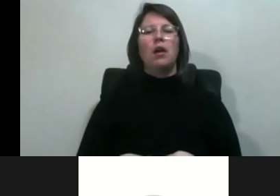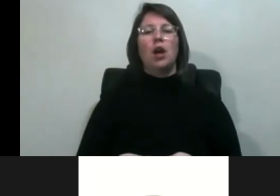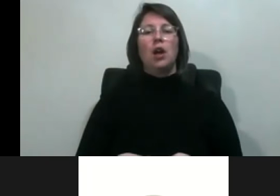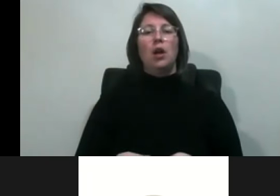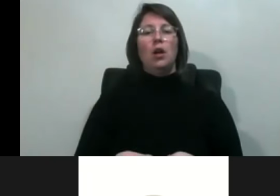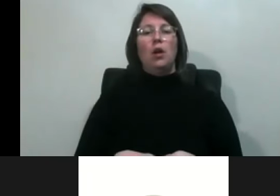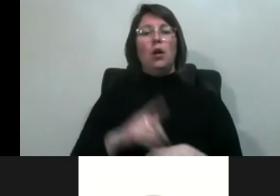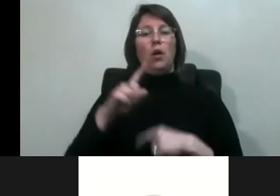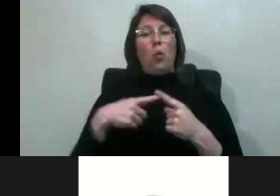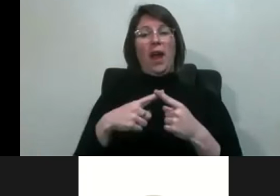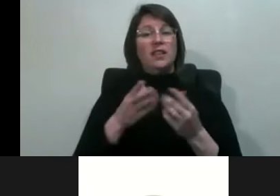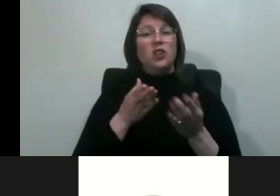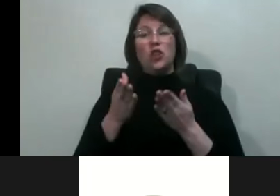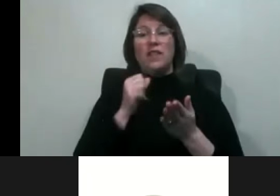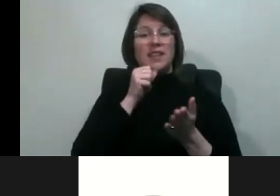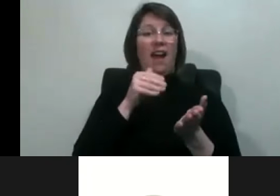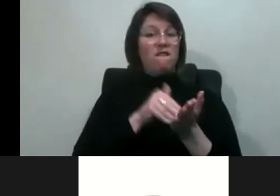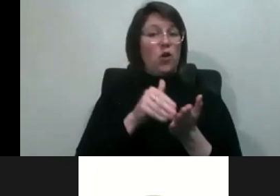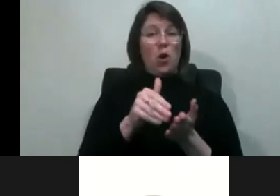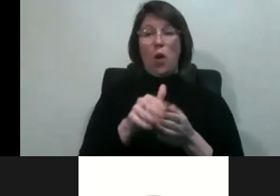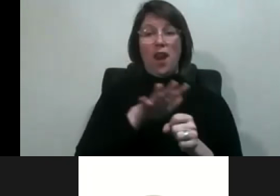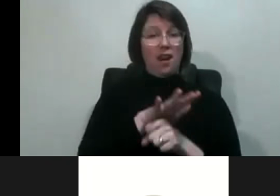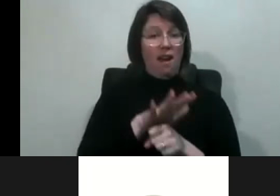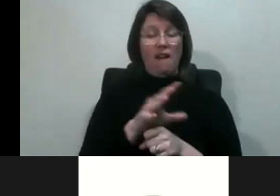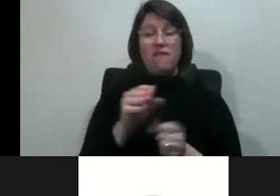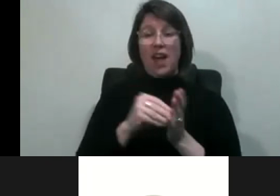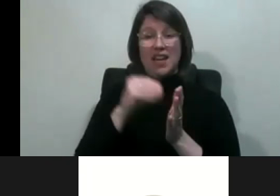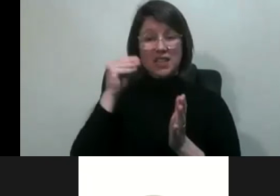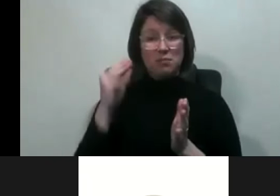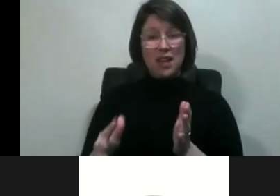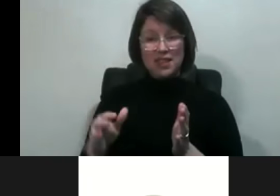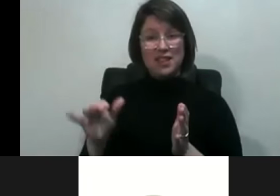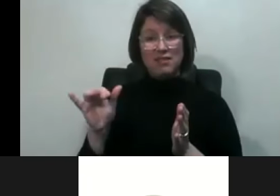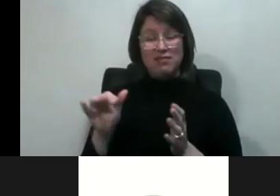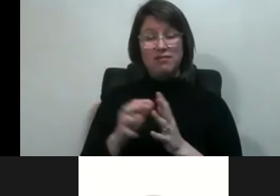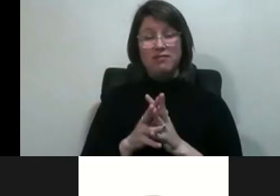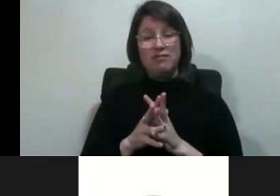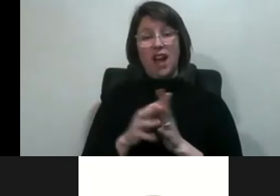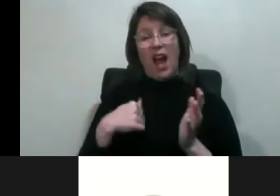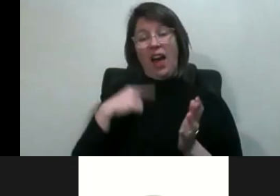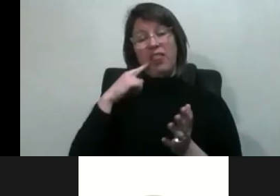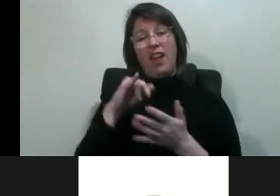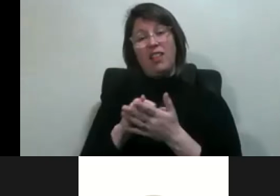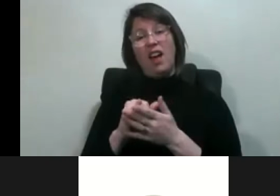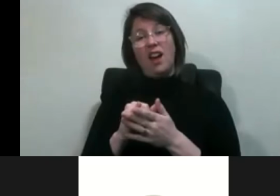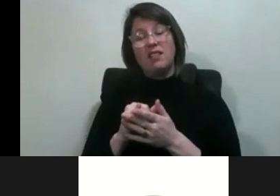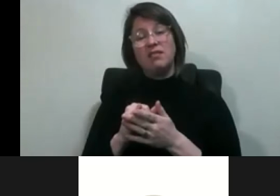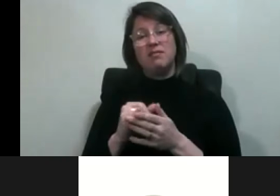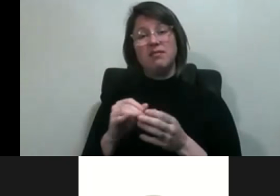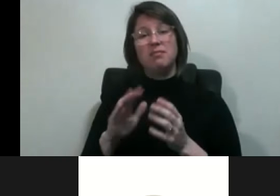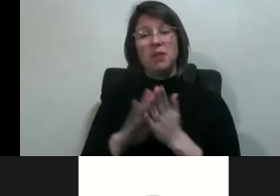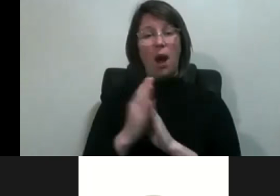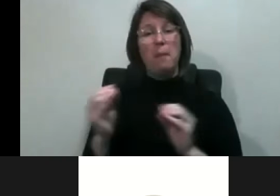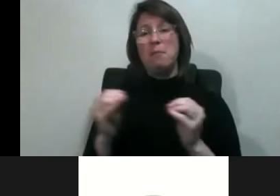not frequent enough, and when it is as expensive as it is, I think it makes it that much more challenging